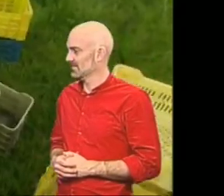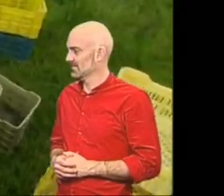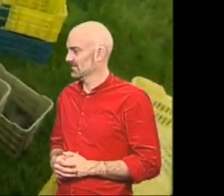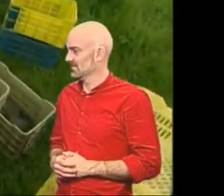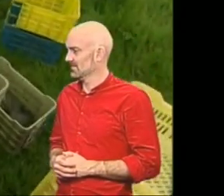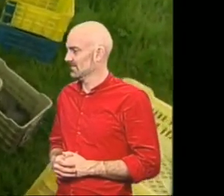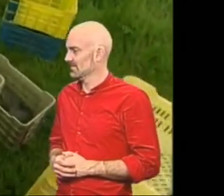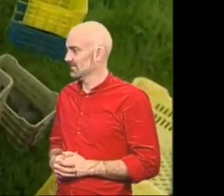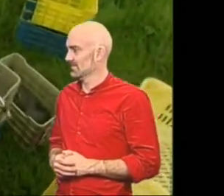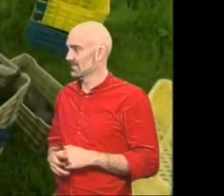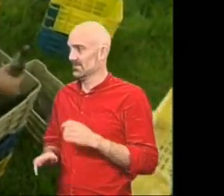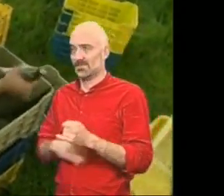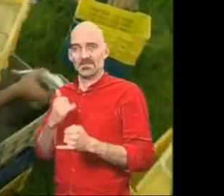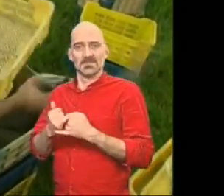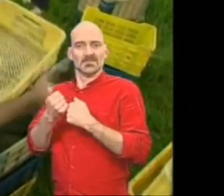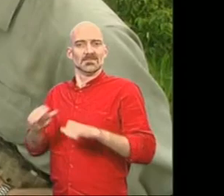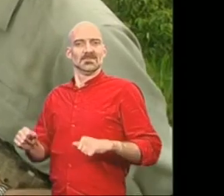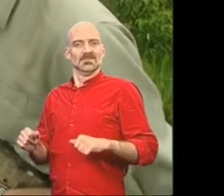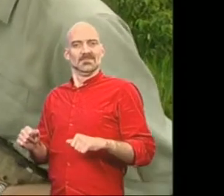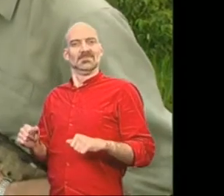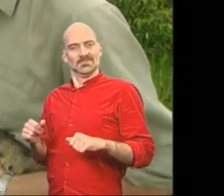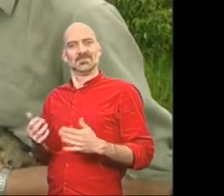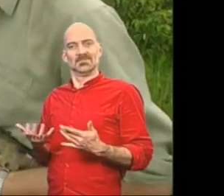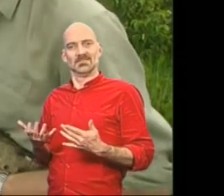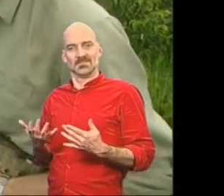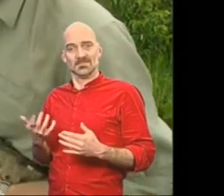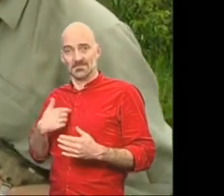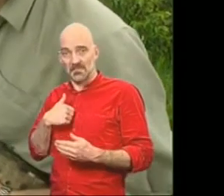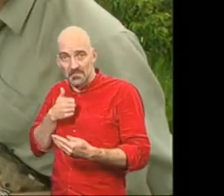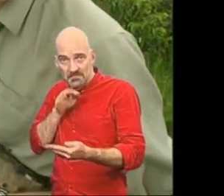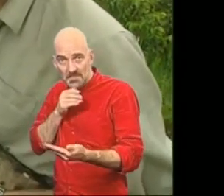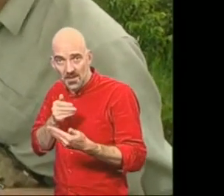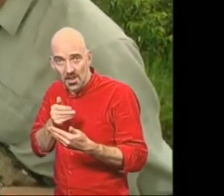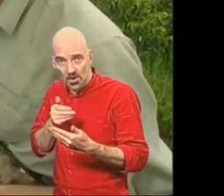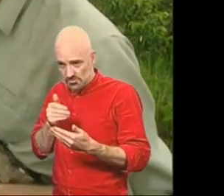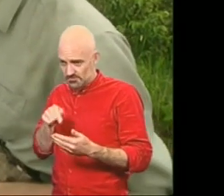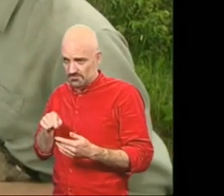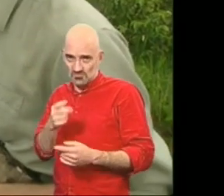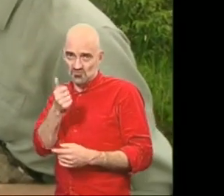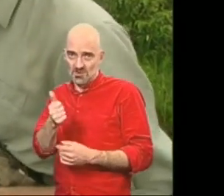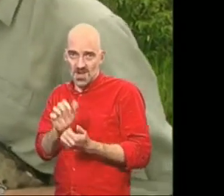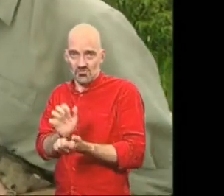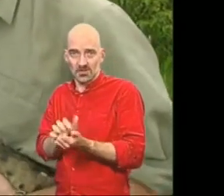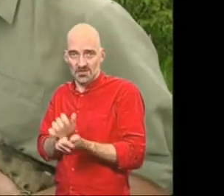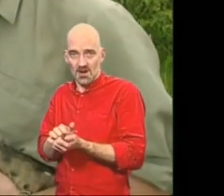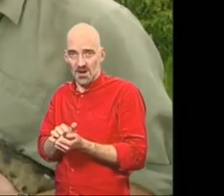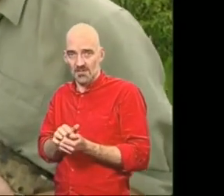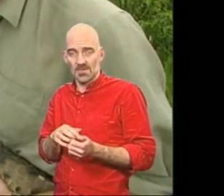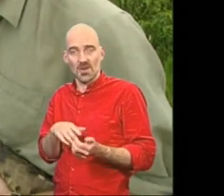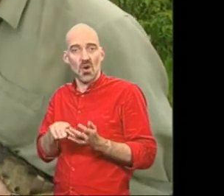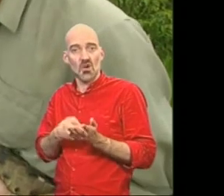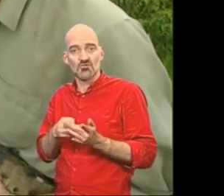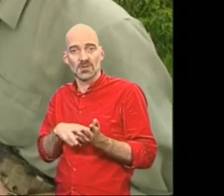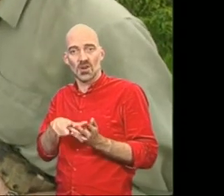Well, what an end to a quest. You can't get better than this. Not only have I got as close as you can get to such a rare and beautiful reptile, the